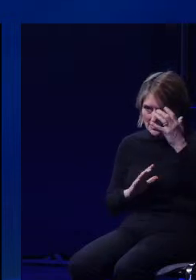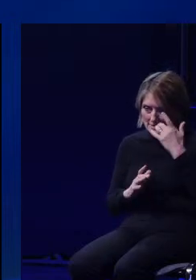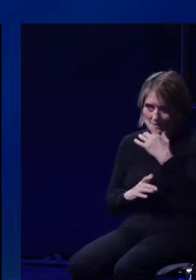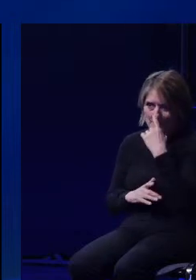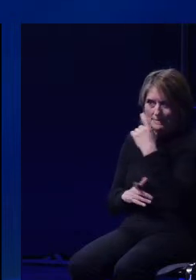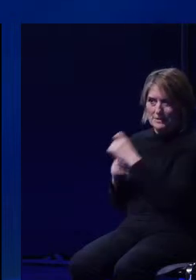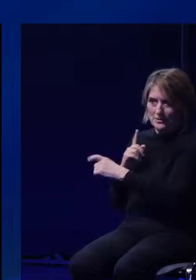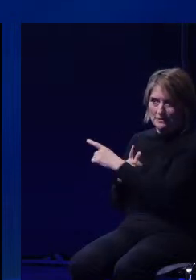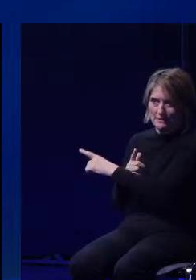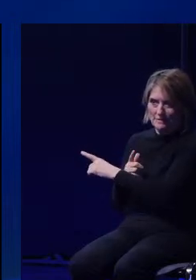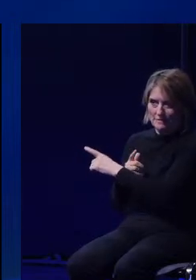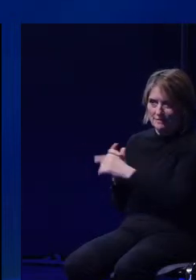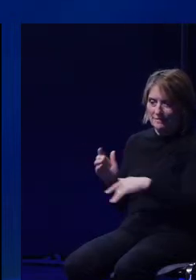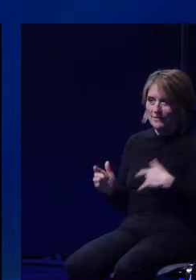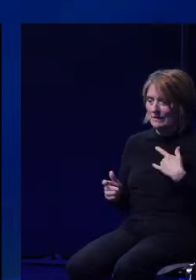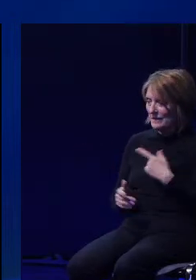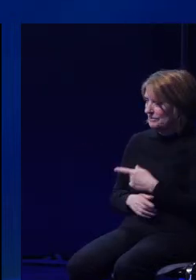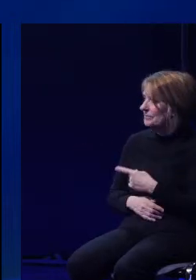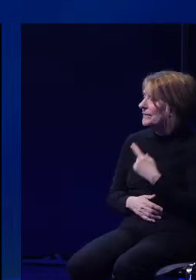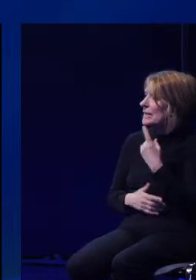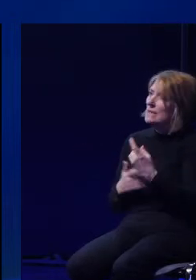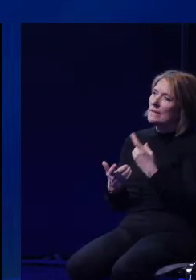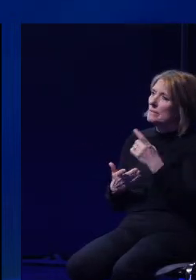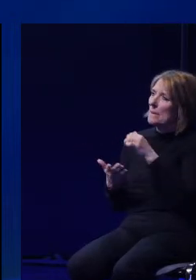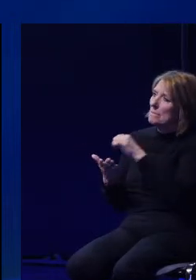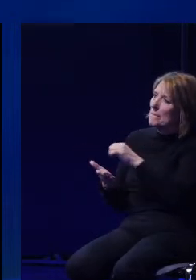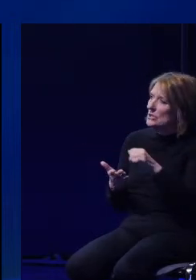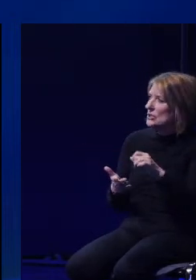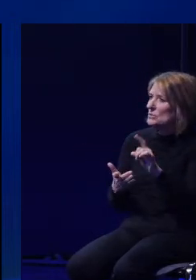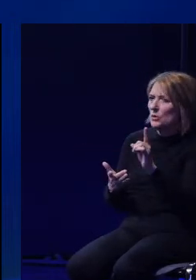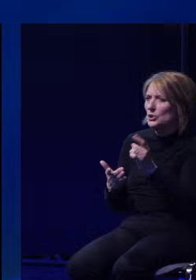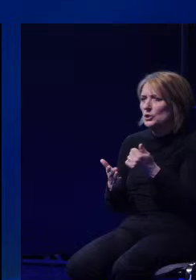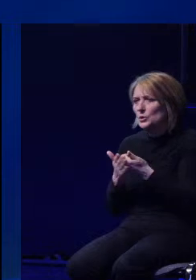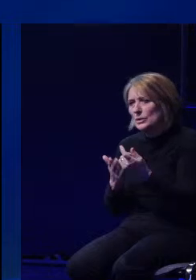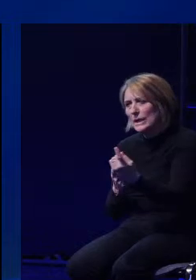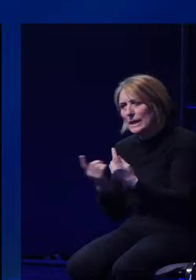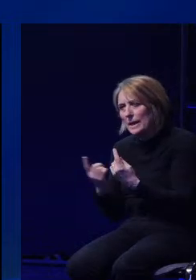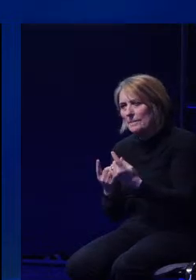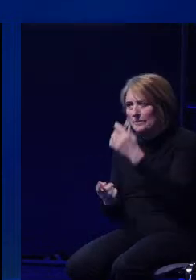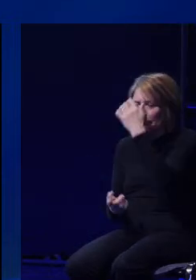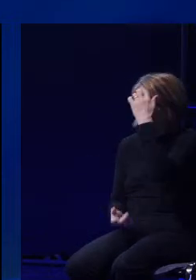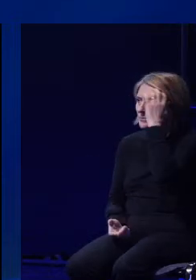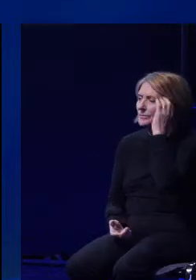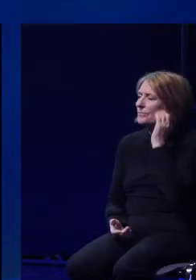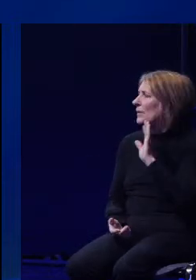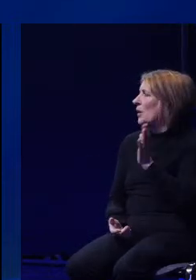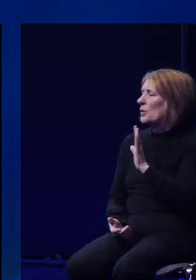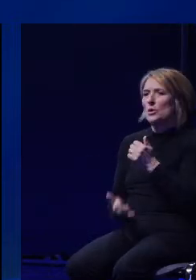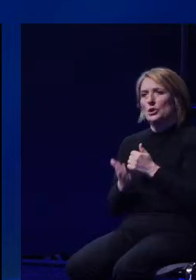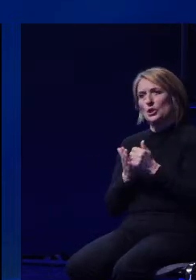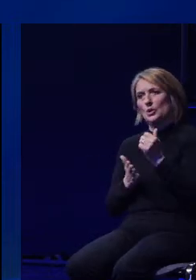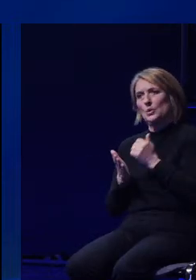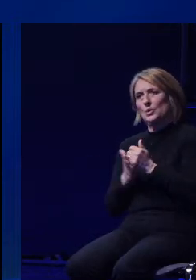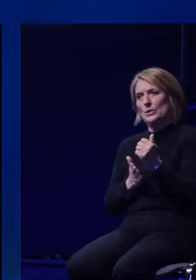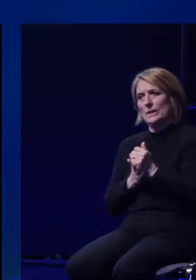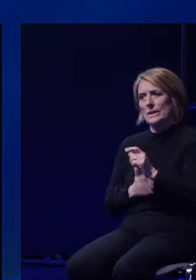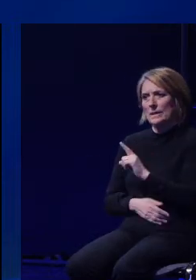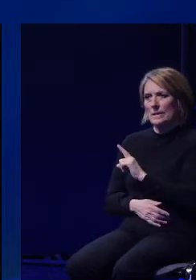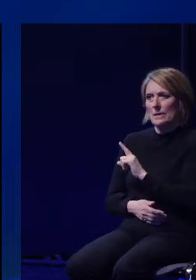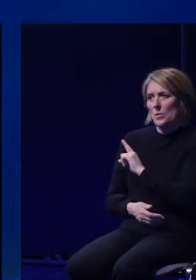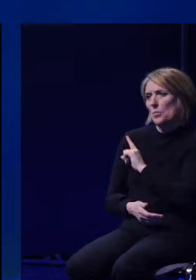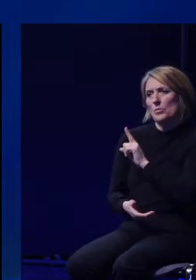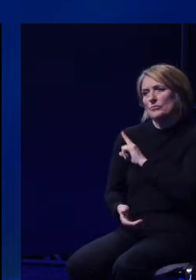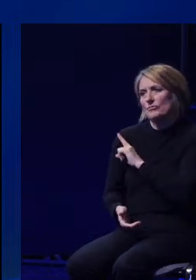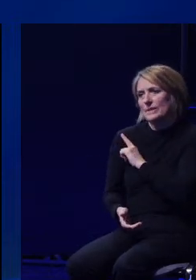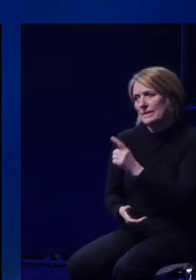And help us think about the kind of budgets where they typically come to you. Or is there something else that typically causes them to call you? Is there